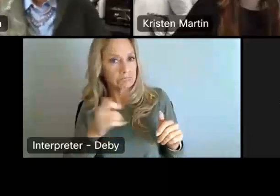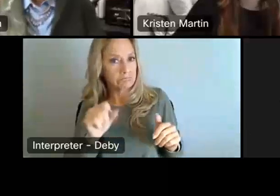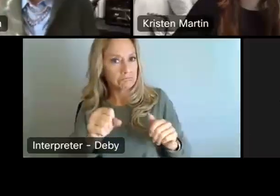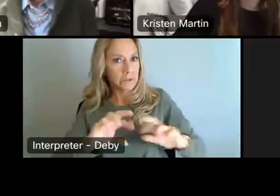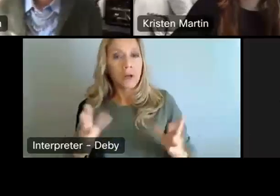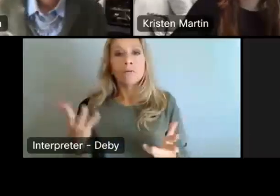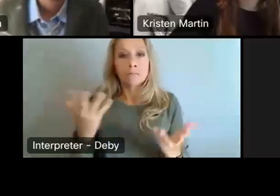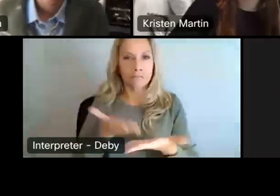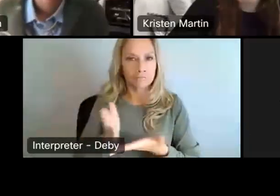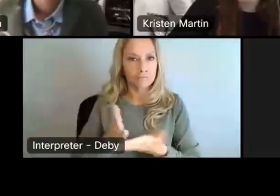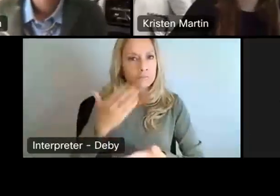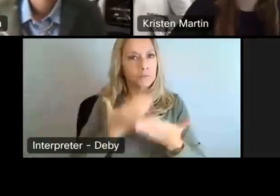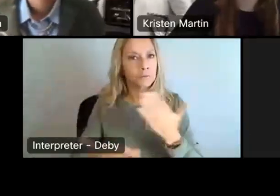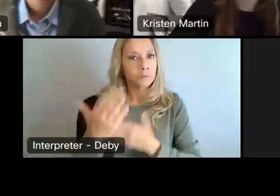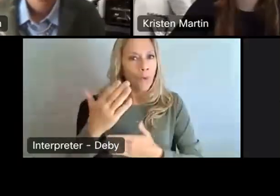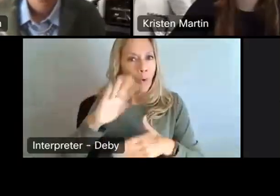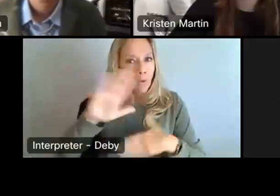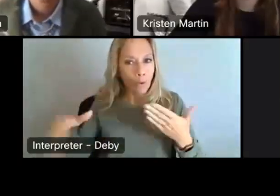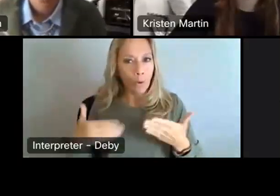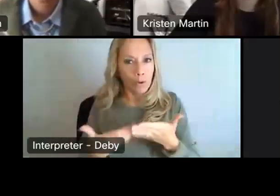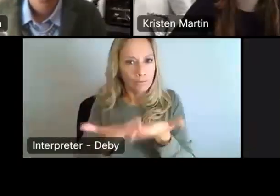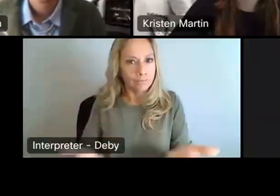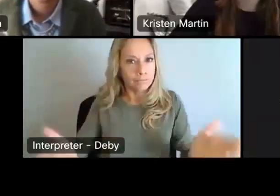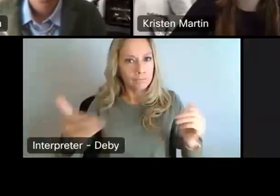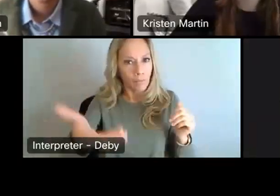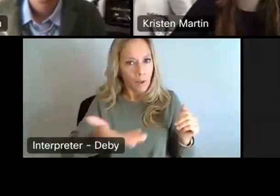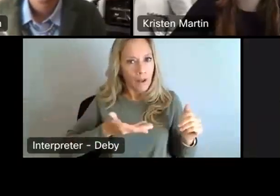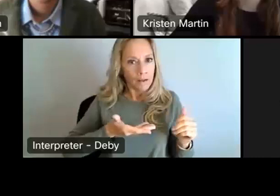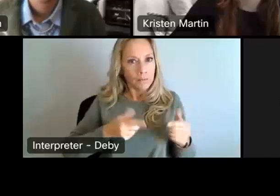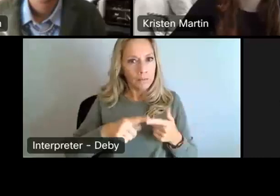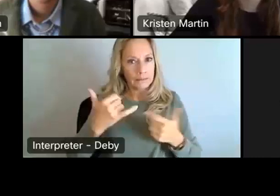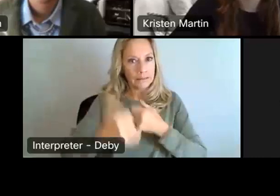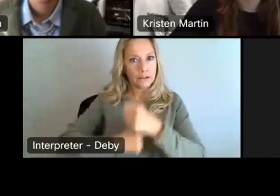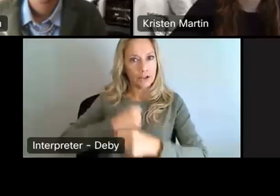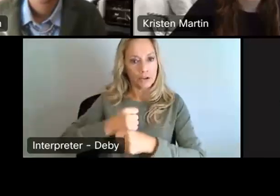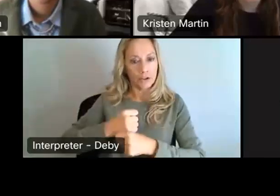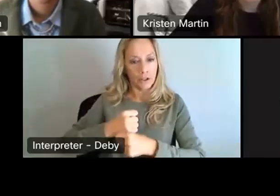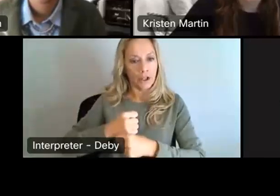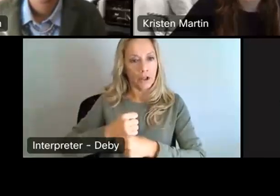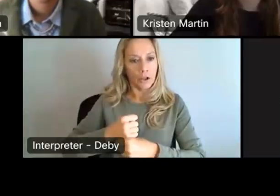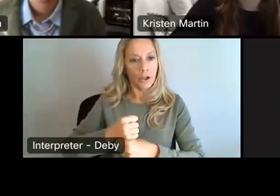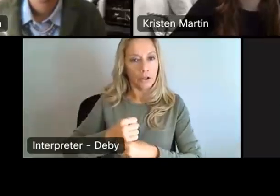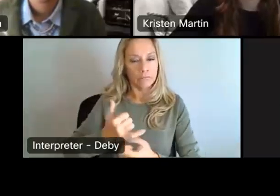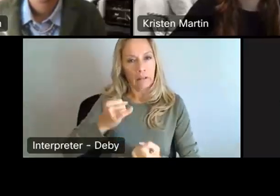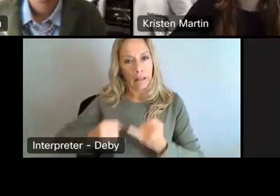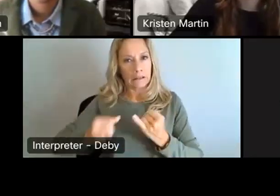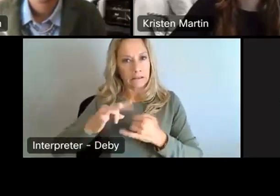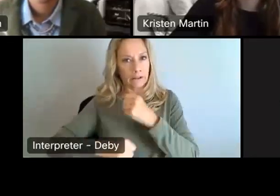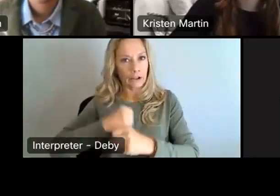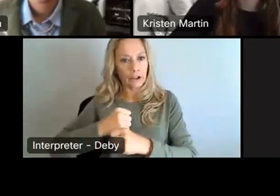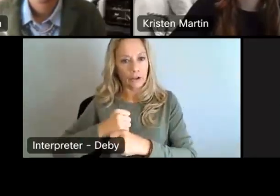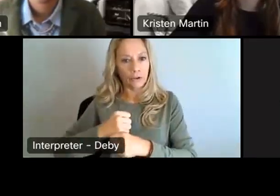Well, good morning, everyone, and welcome to this year's NDEAM virtual training.